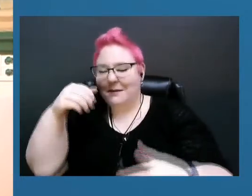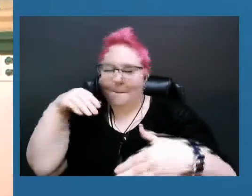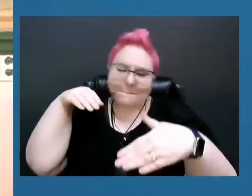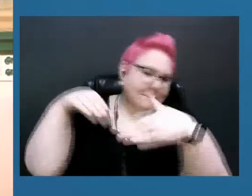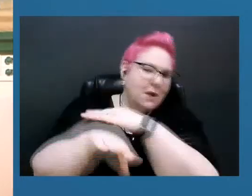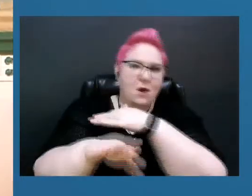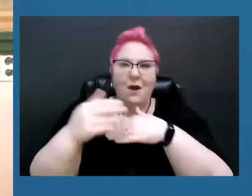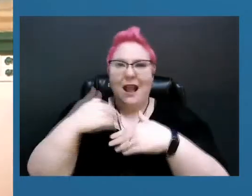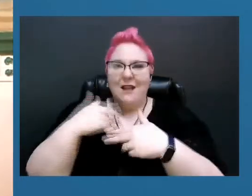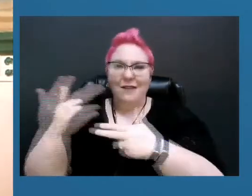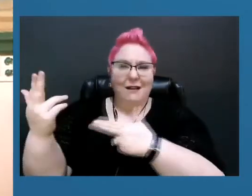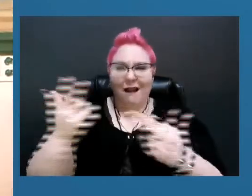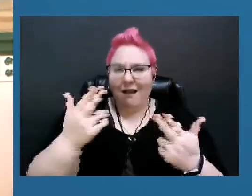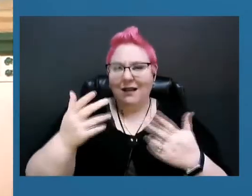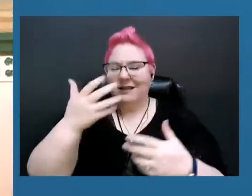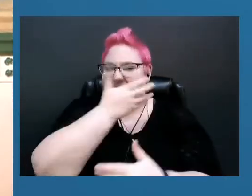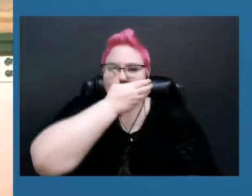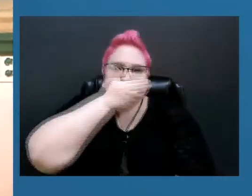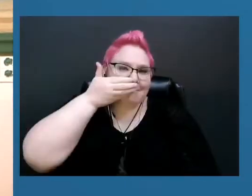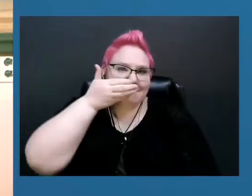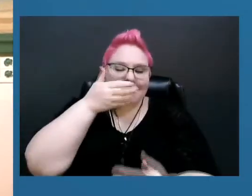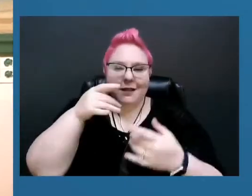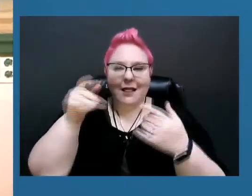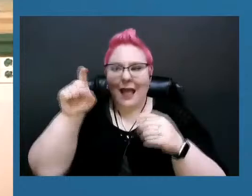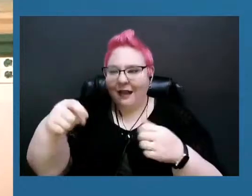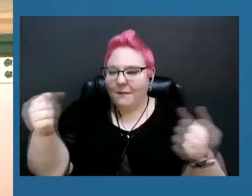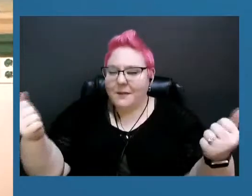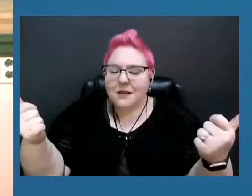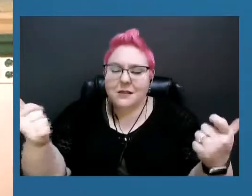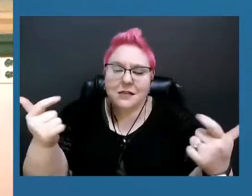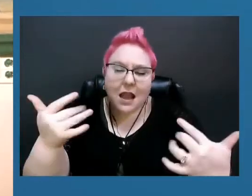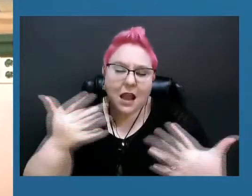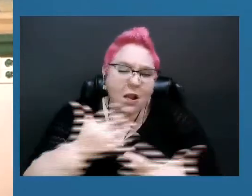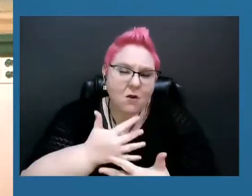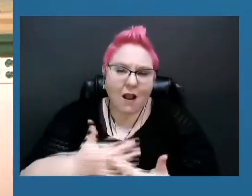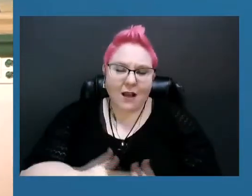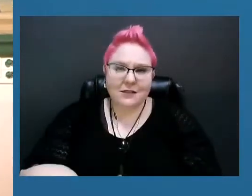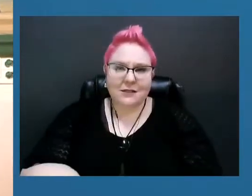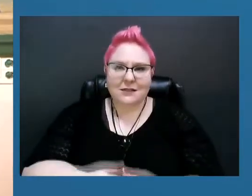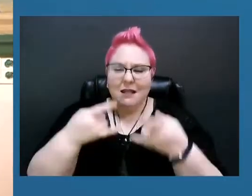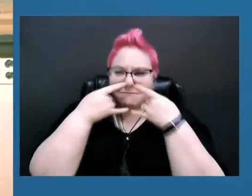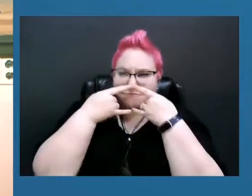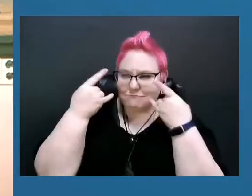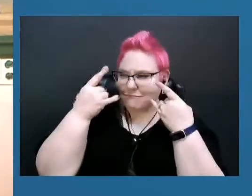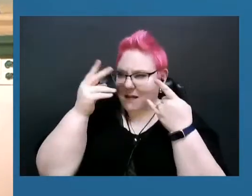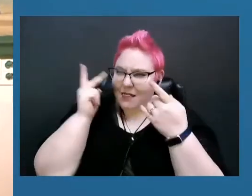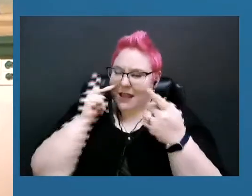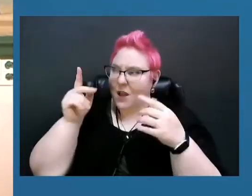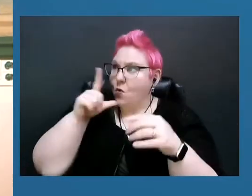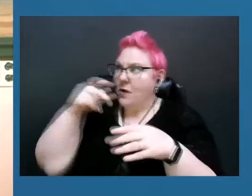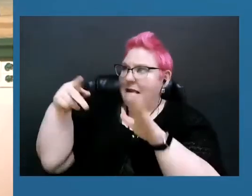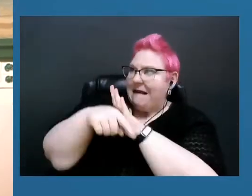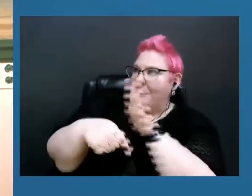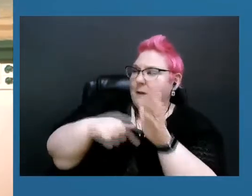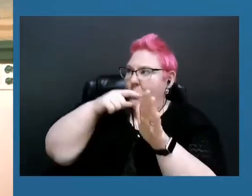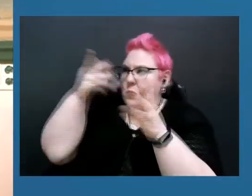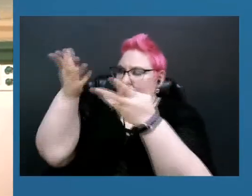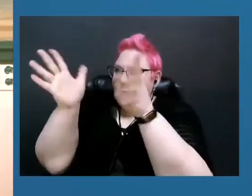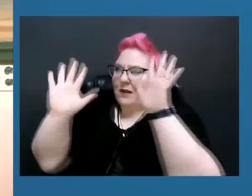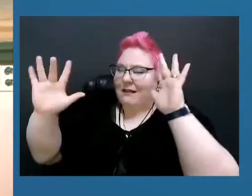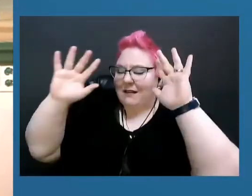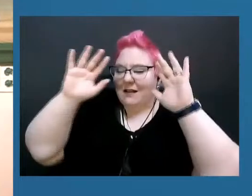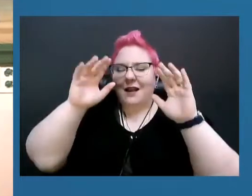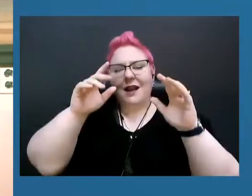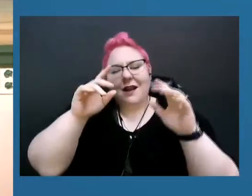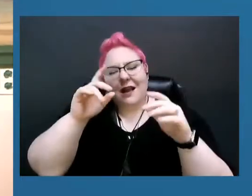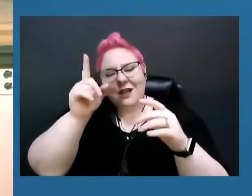guns with their faces covered. They must have been terrorized, thinking that someone's going to kill them. Who are these people? Imagine the